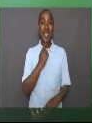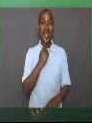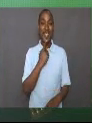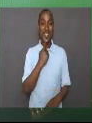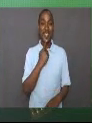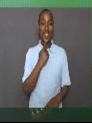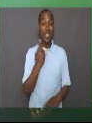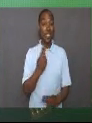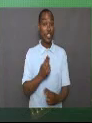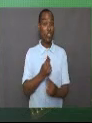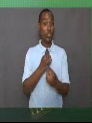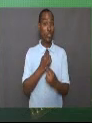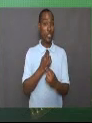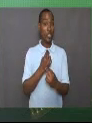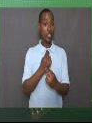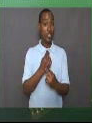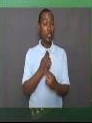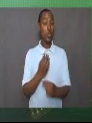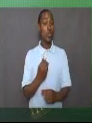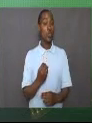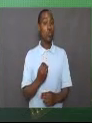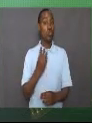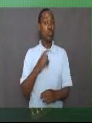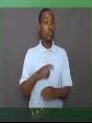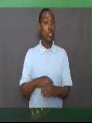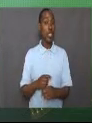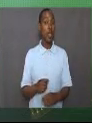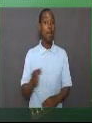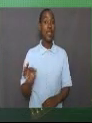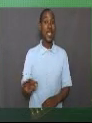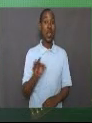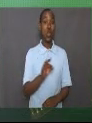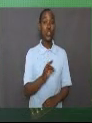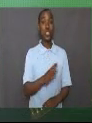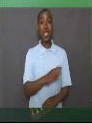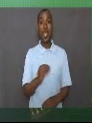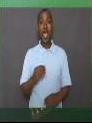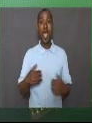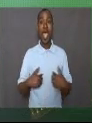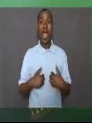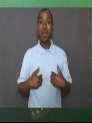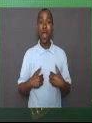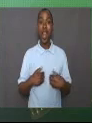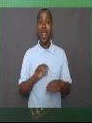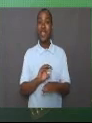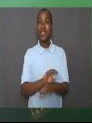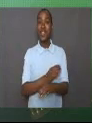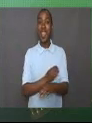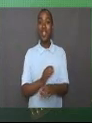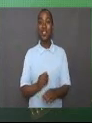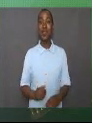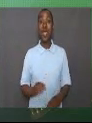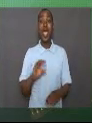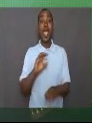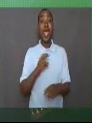commonly used by both plant and animal cells in